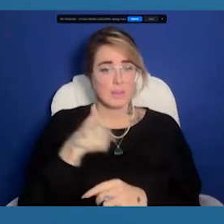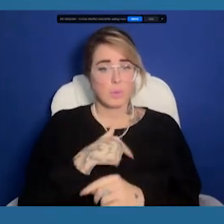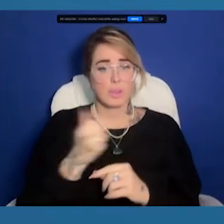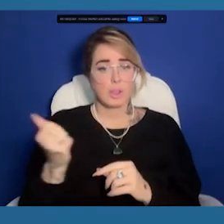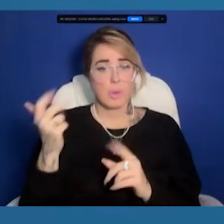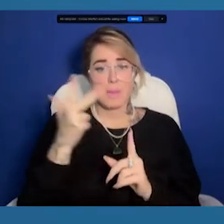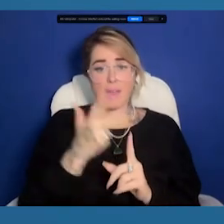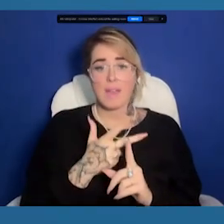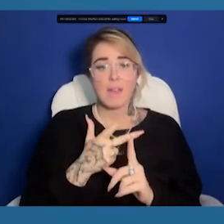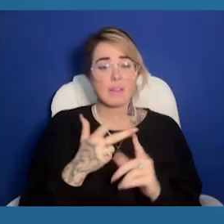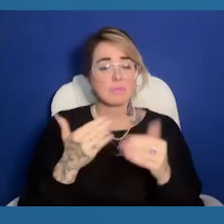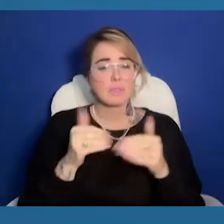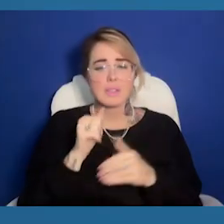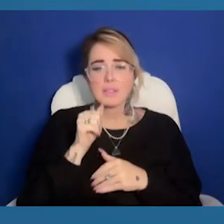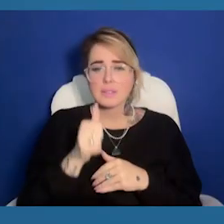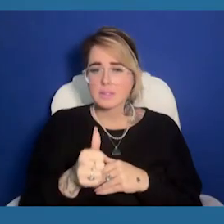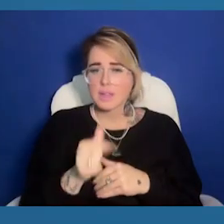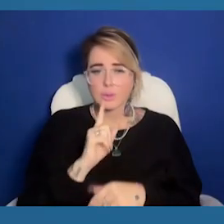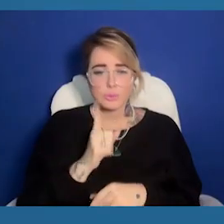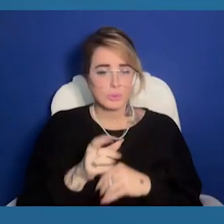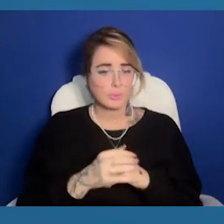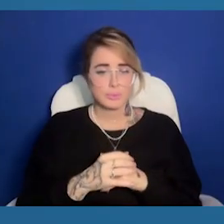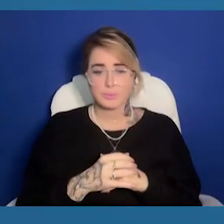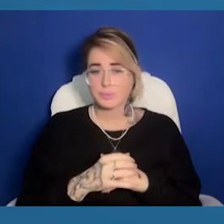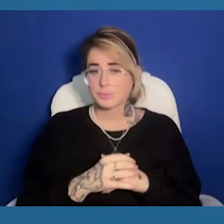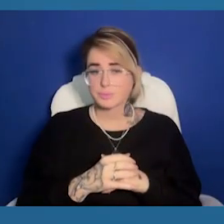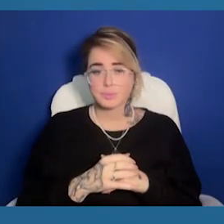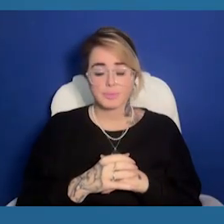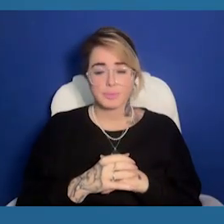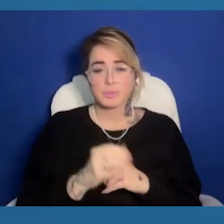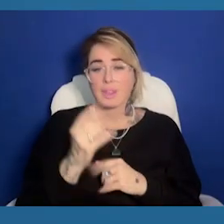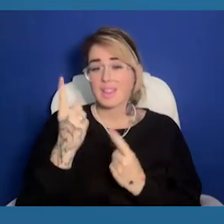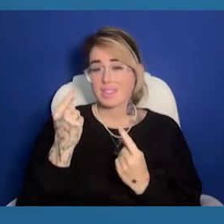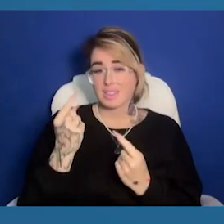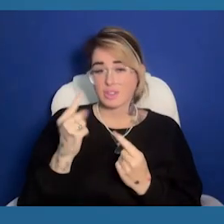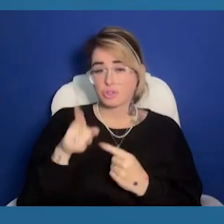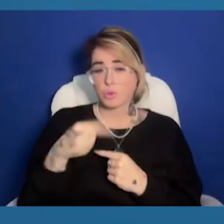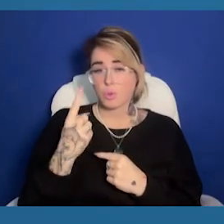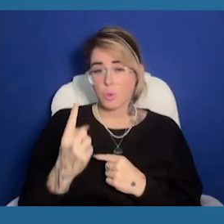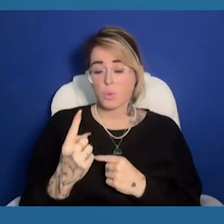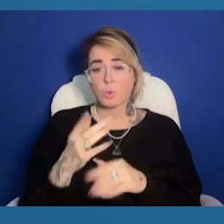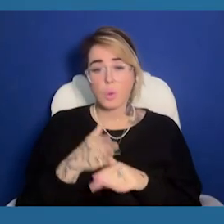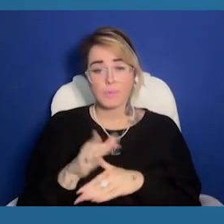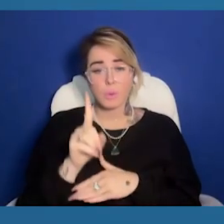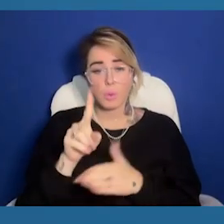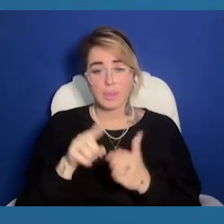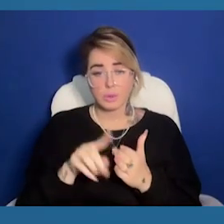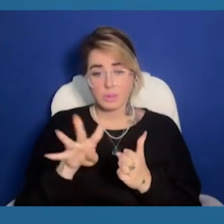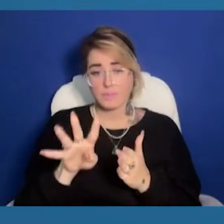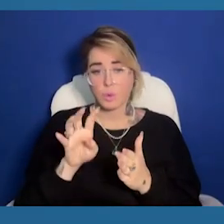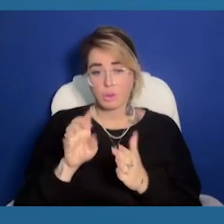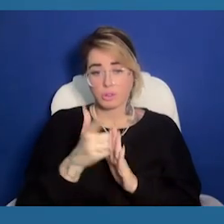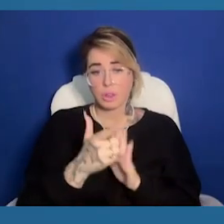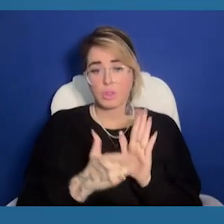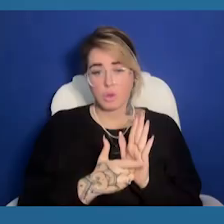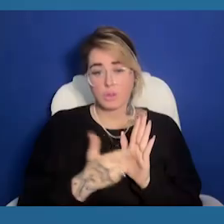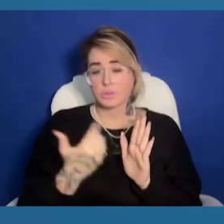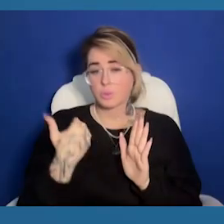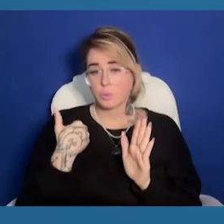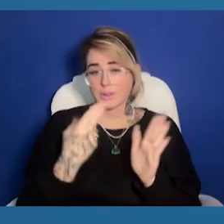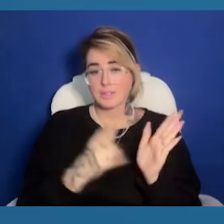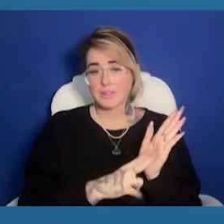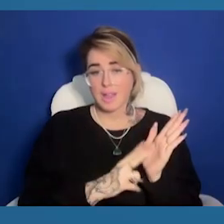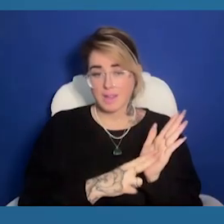is just not true. In last year alone, over 1,400 laws were signed